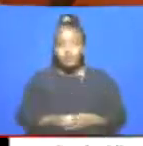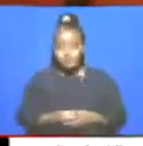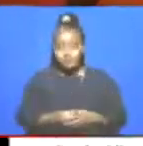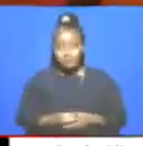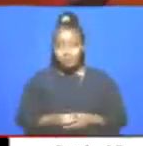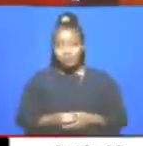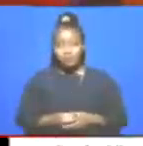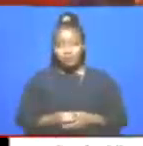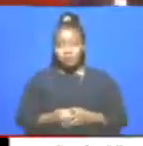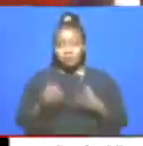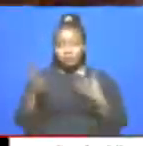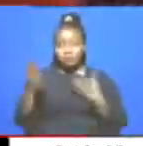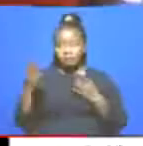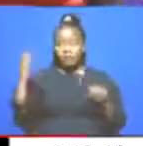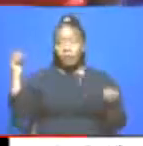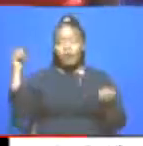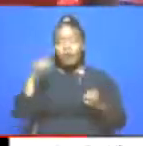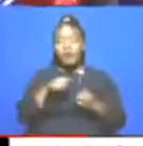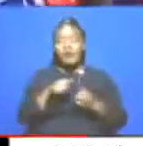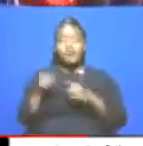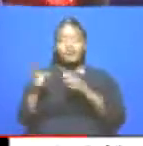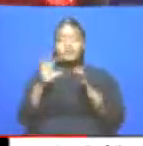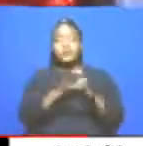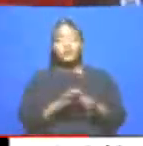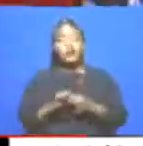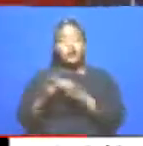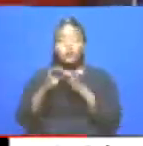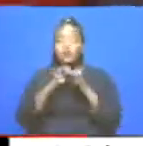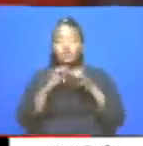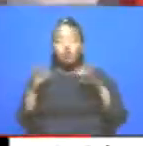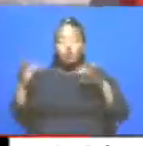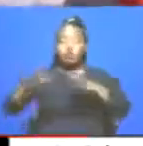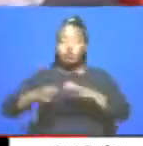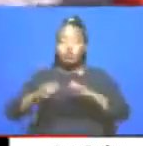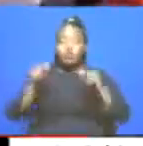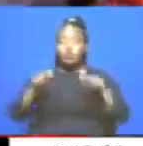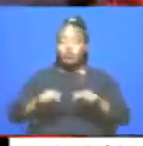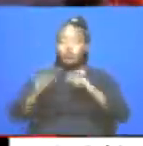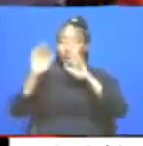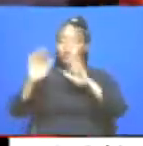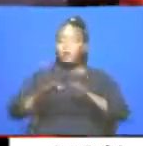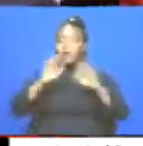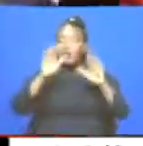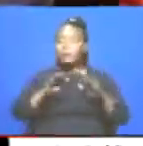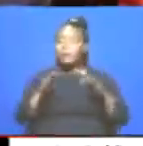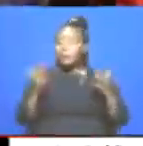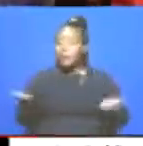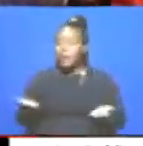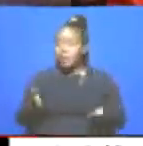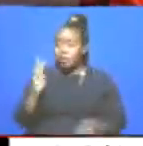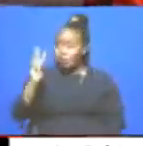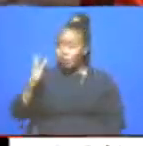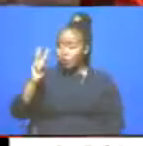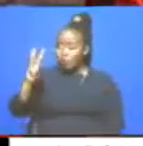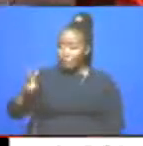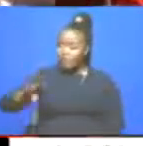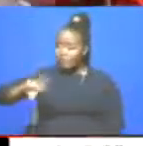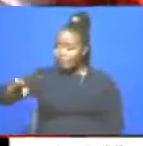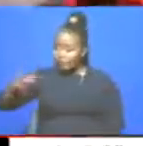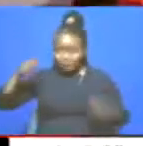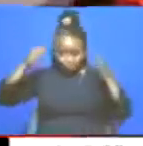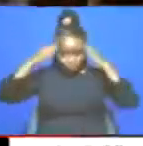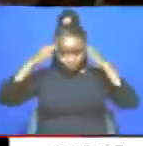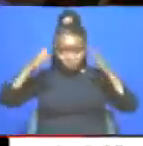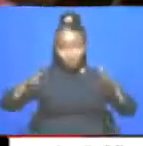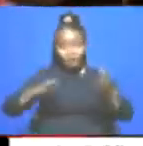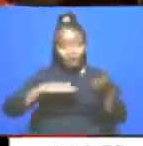The Azimio la Umoja Brigade took its presidential campaigns to Wajir County, where discussions centered on developing the northern